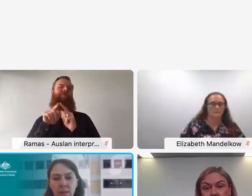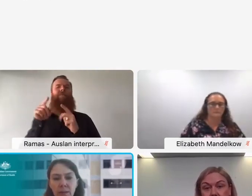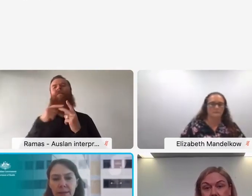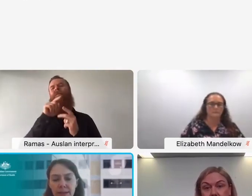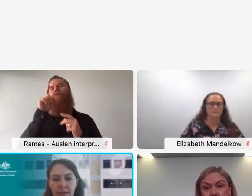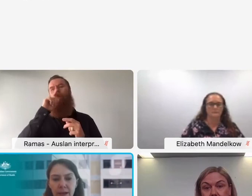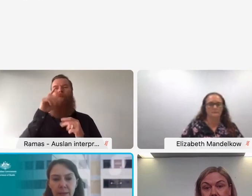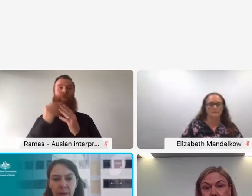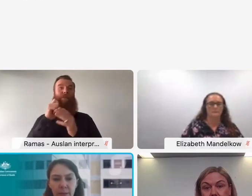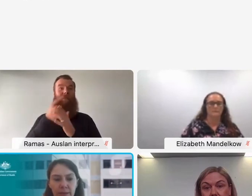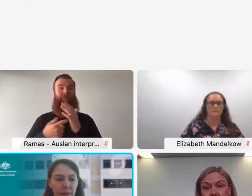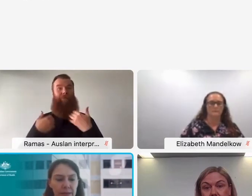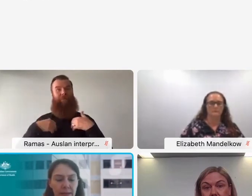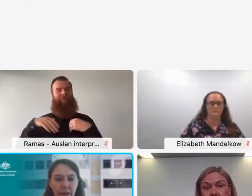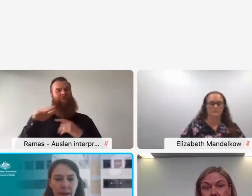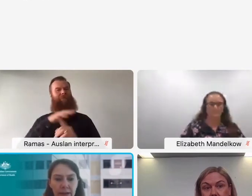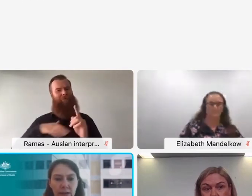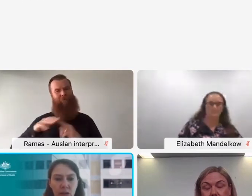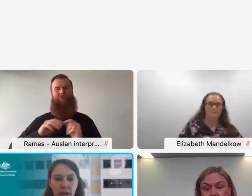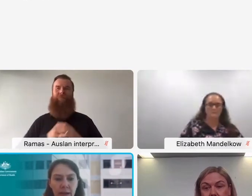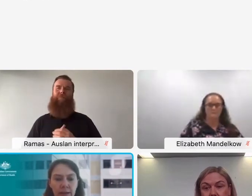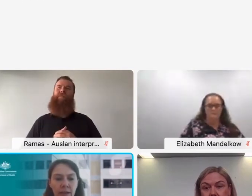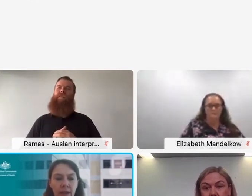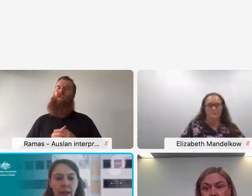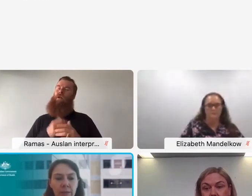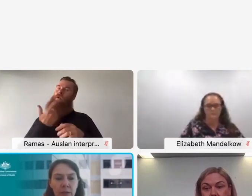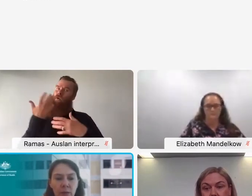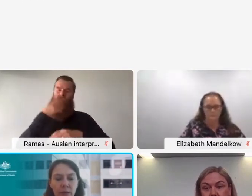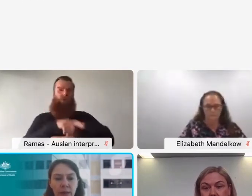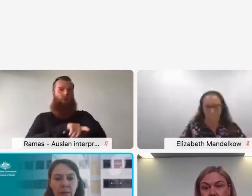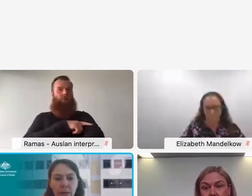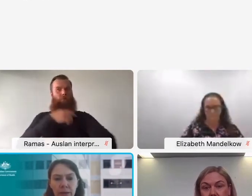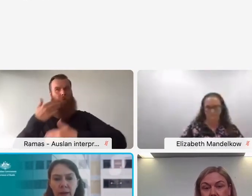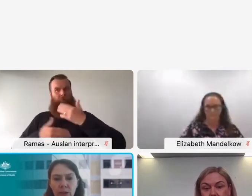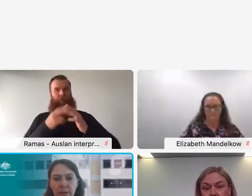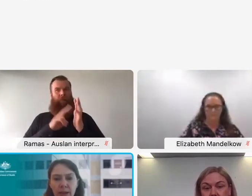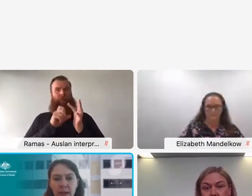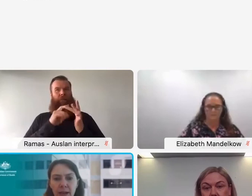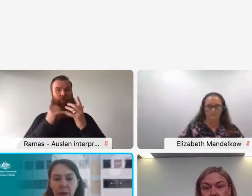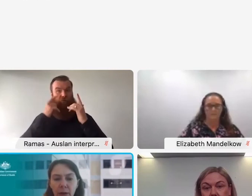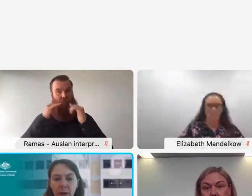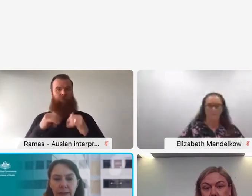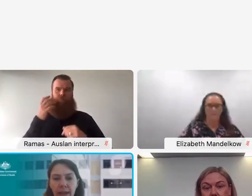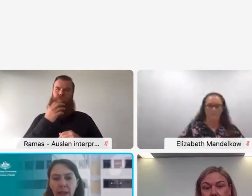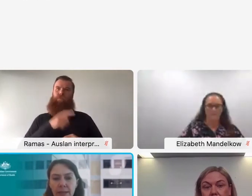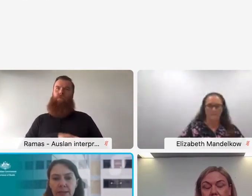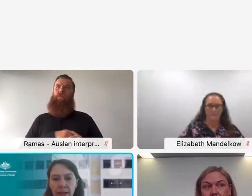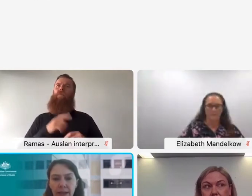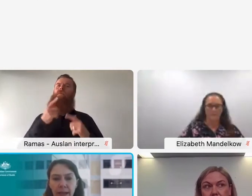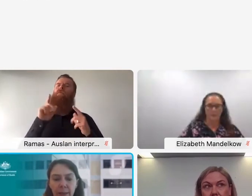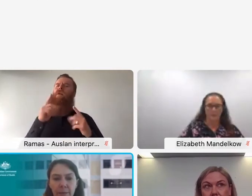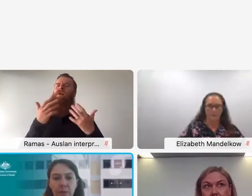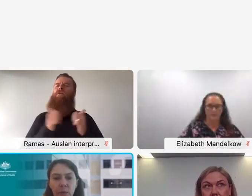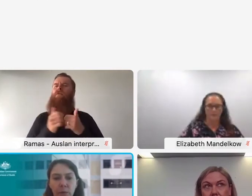quite a long processing time at the moment for those NDIS checks. So wondering what the arrangements are for those, and can they be